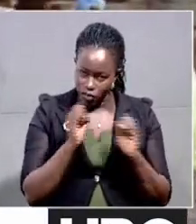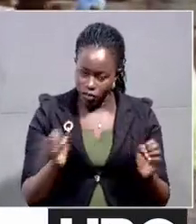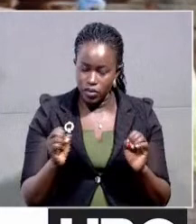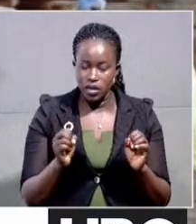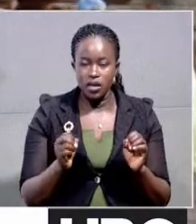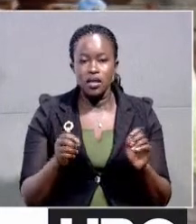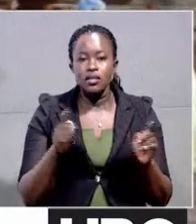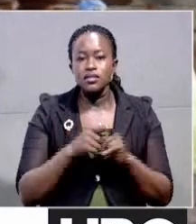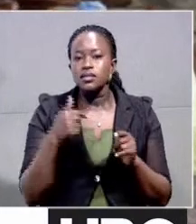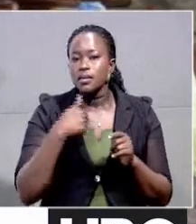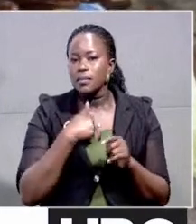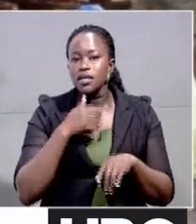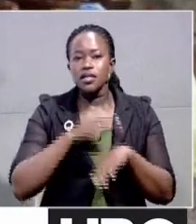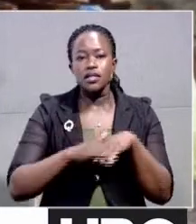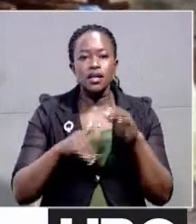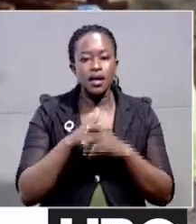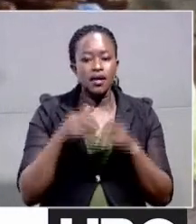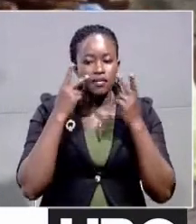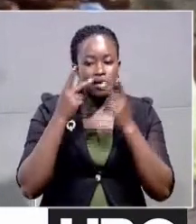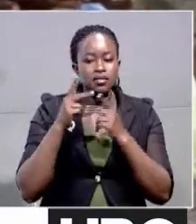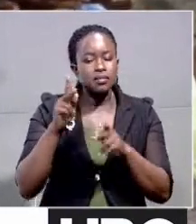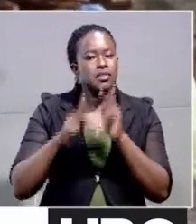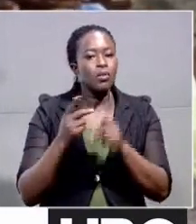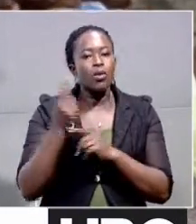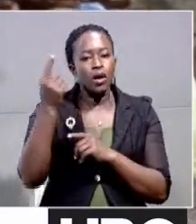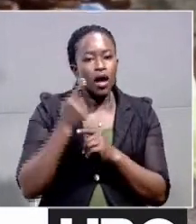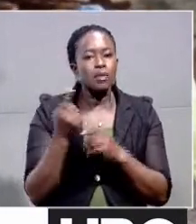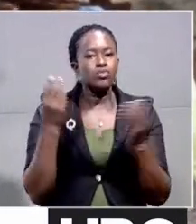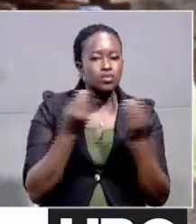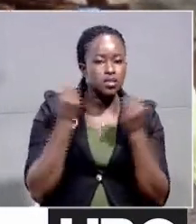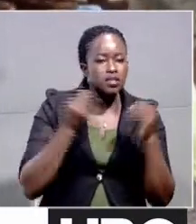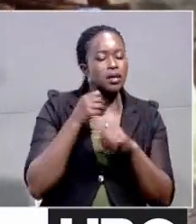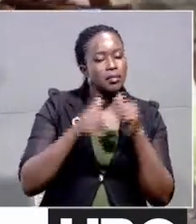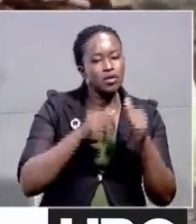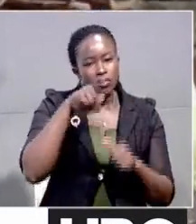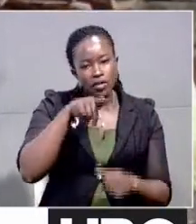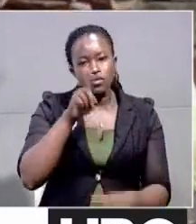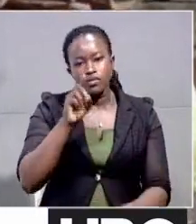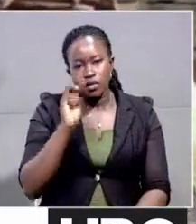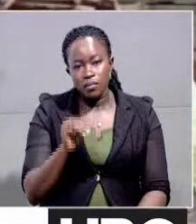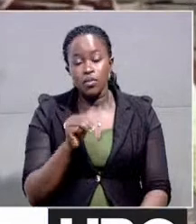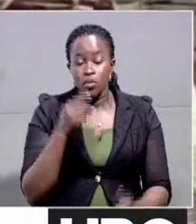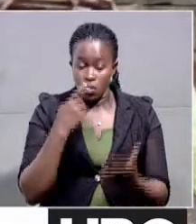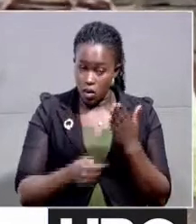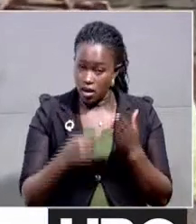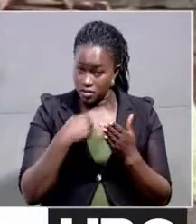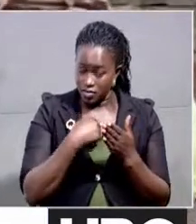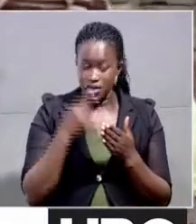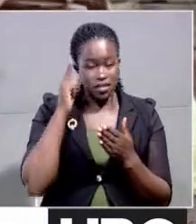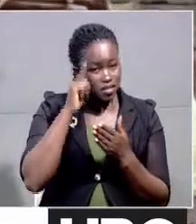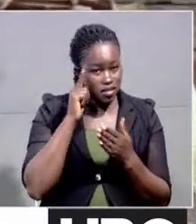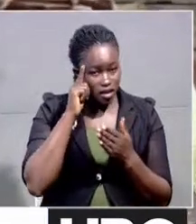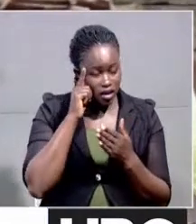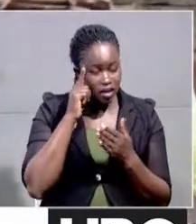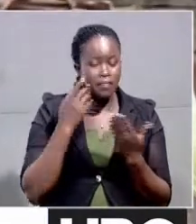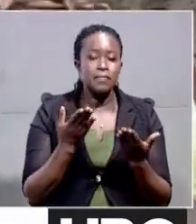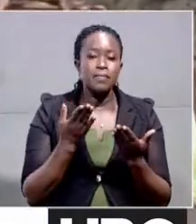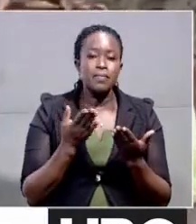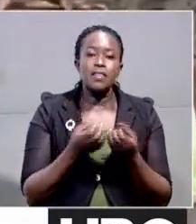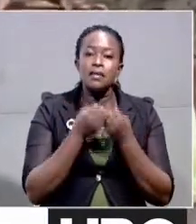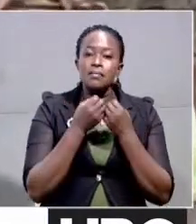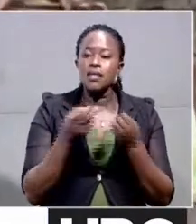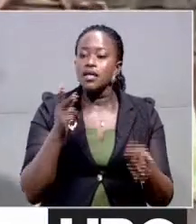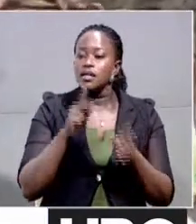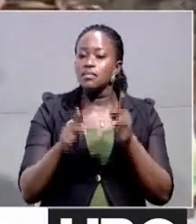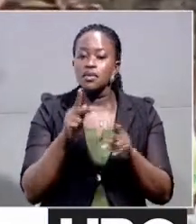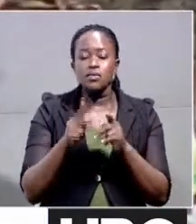me, I've never seen those people who are moving around. So what I mean or what I think is that many of them, they have not